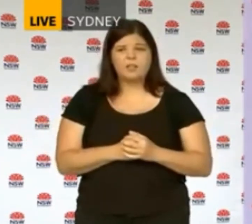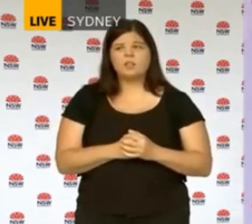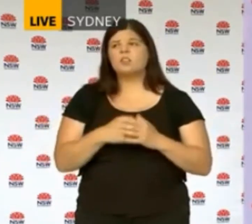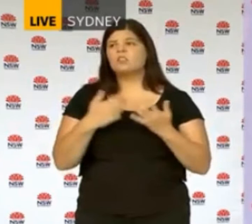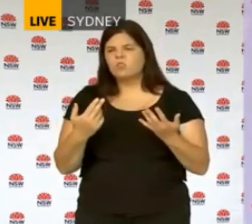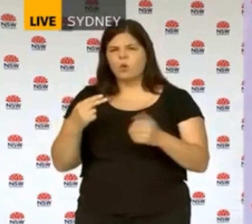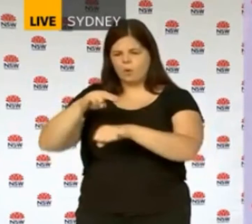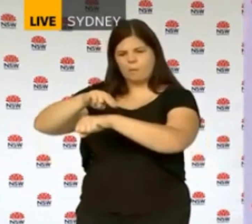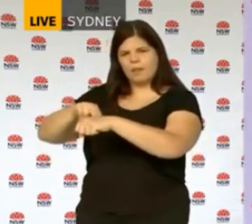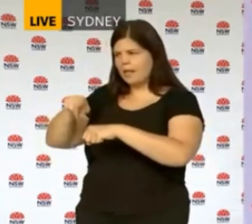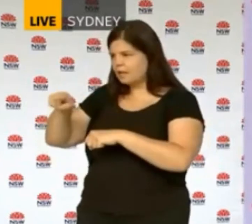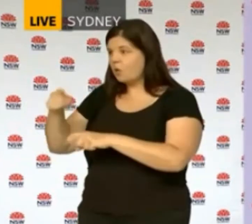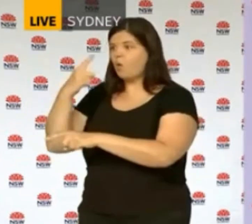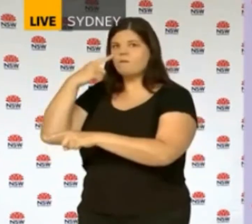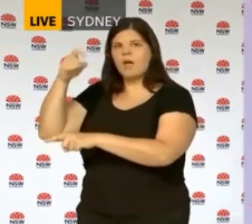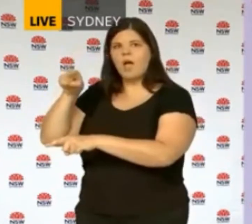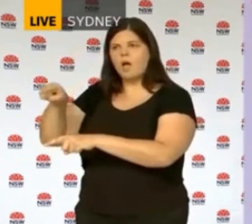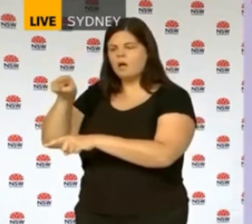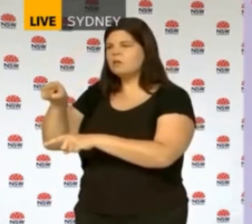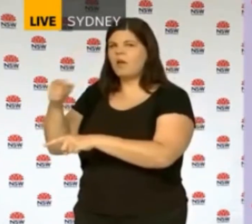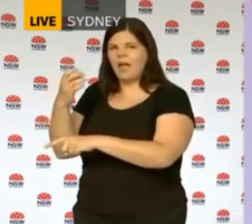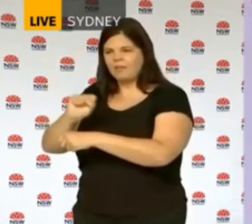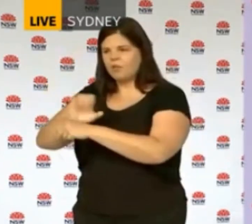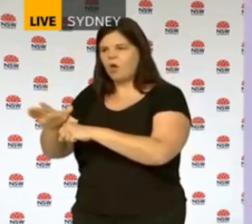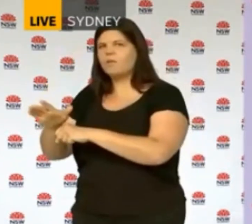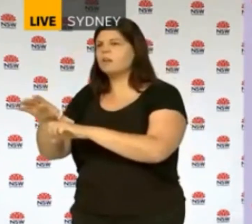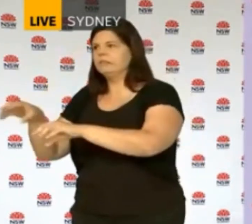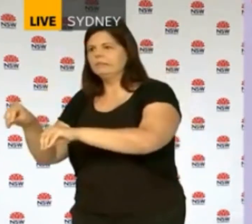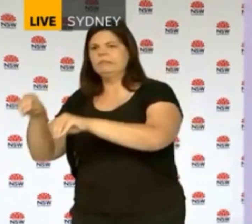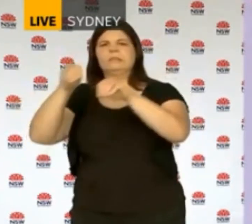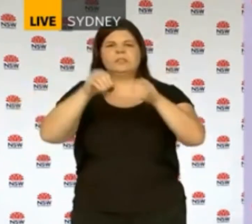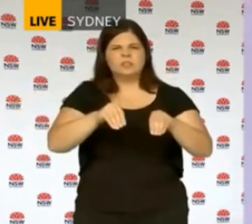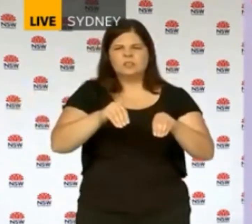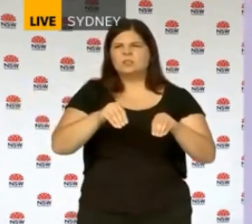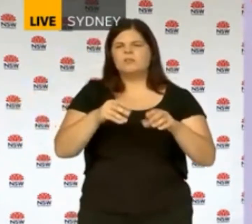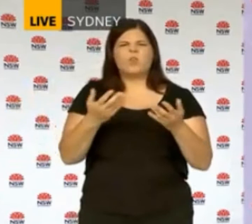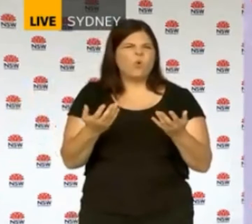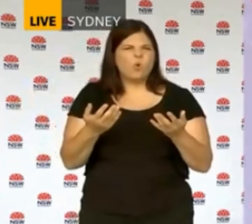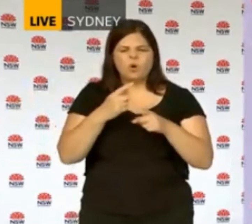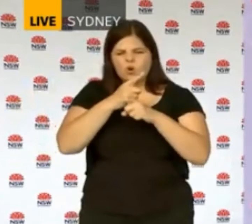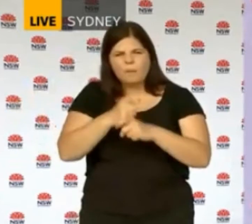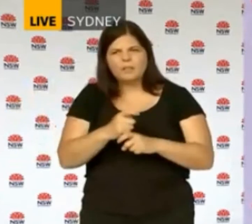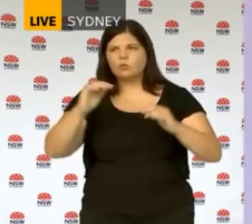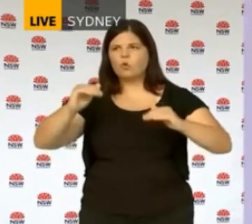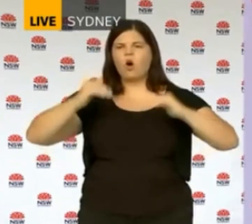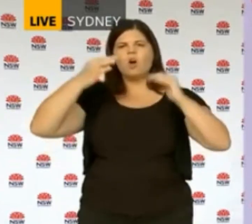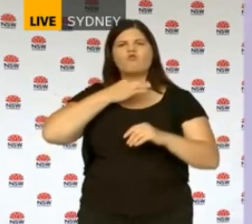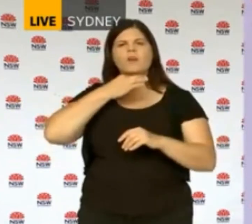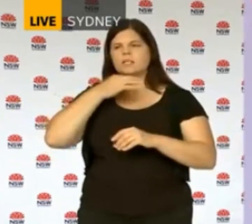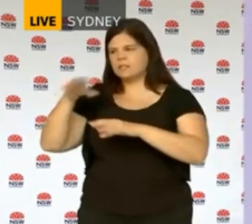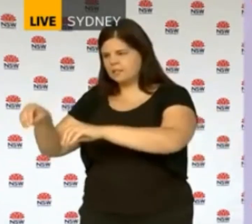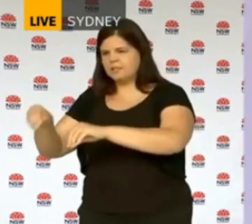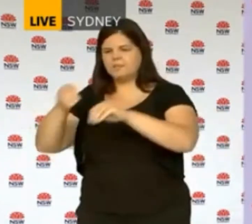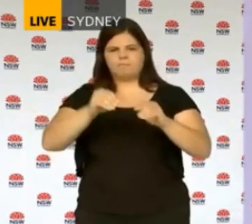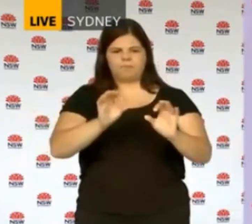police quarantine facilities, they are transferred to the SHA. Complex patients or patients that are considered at high risk are